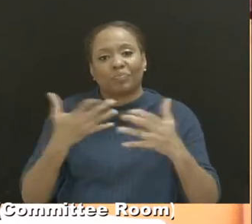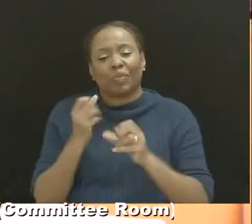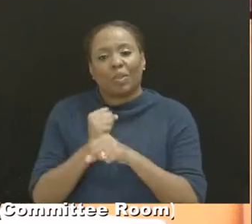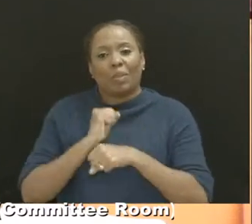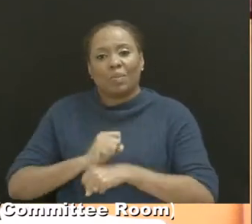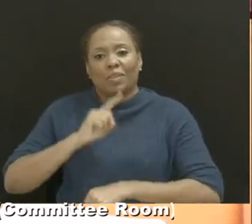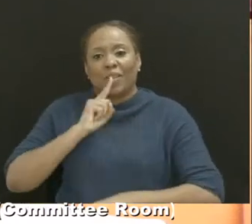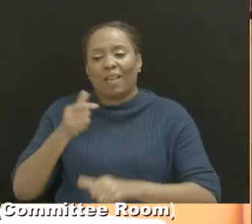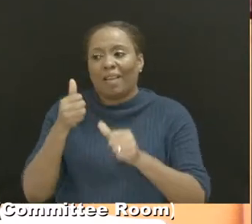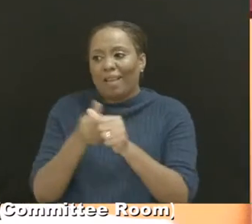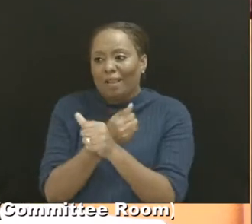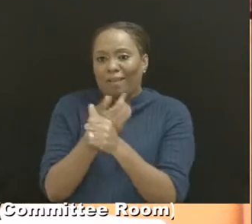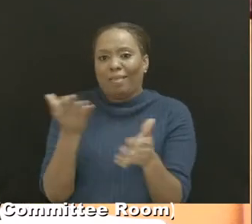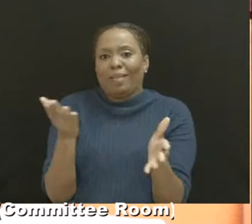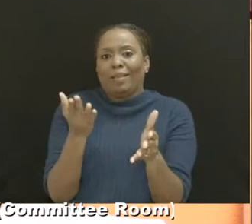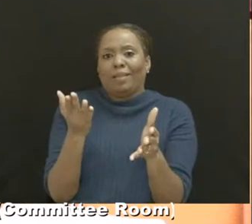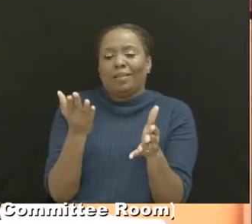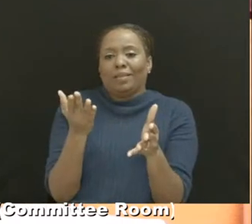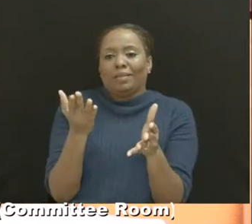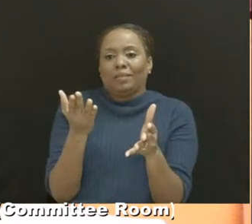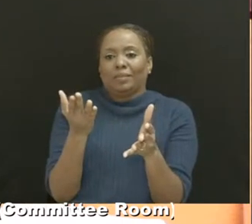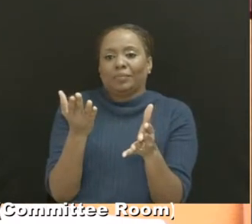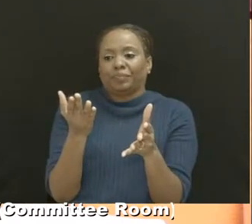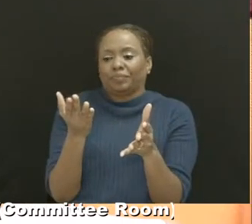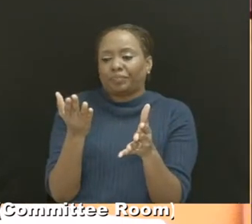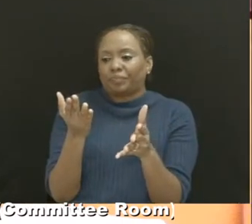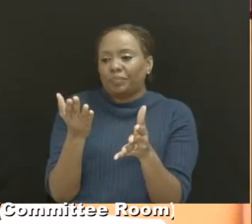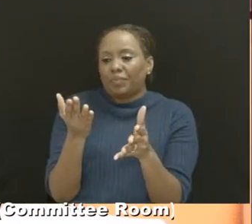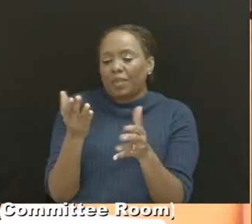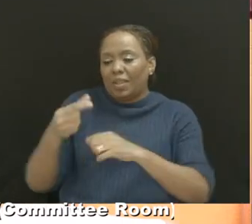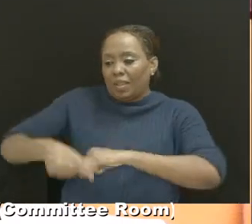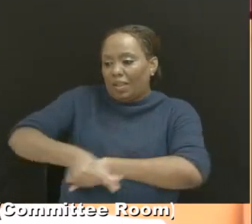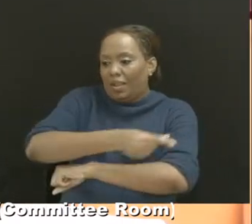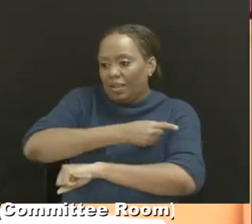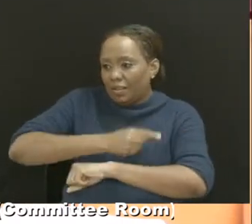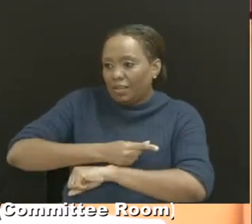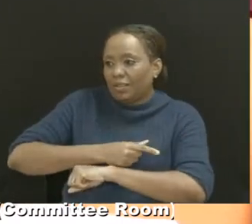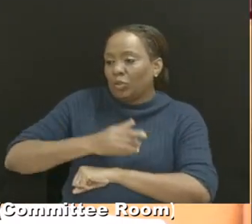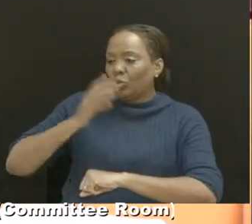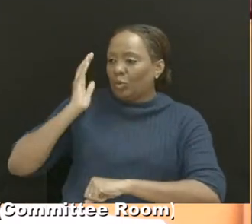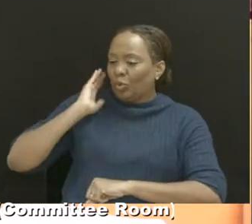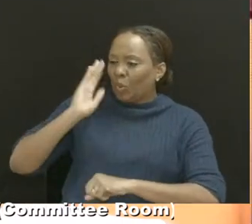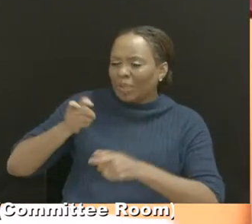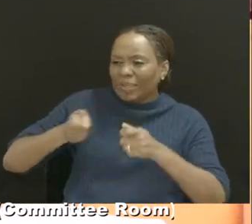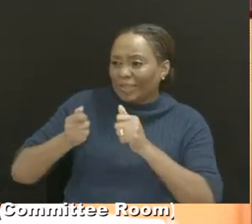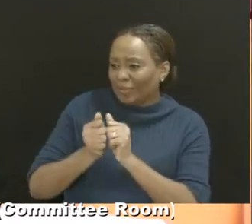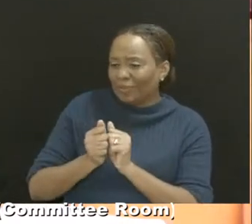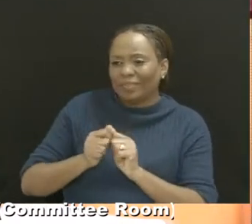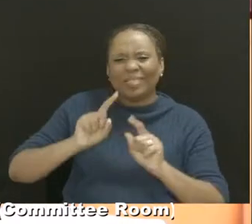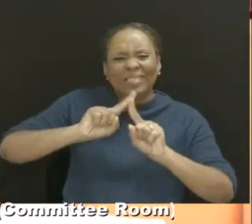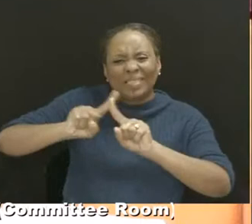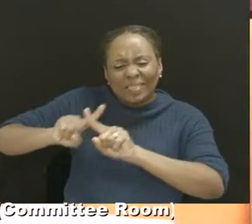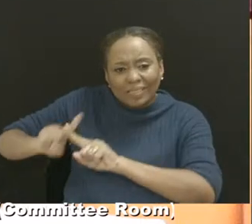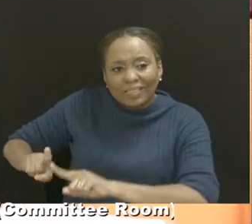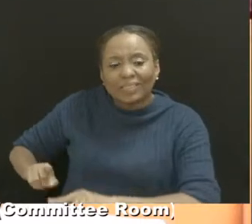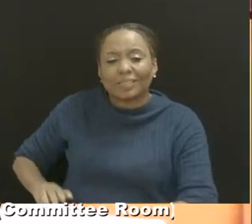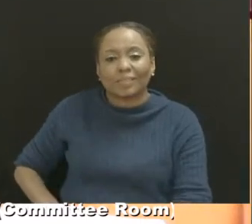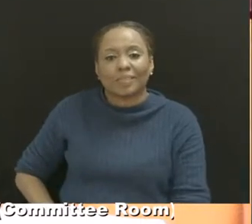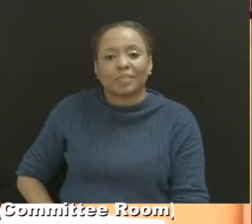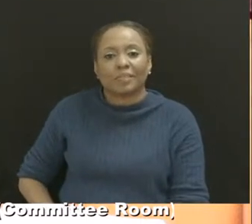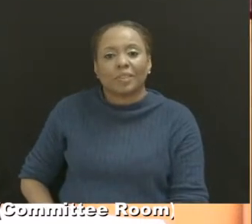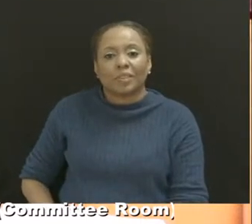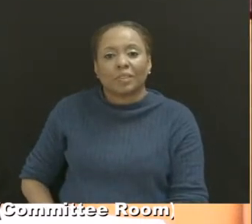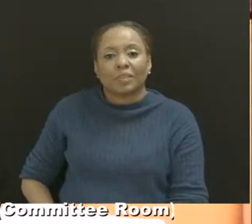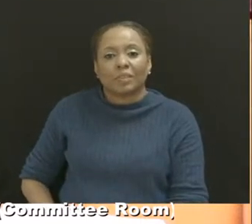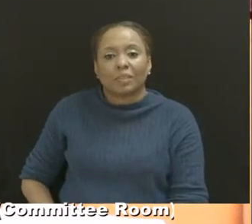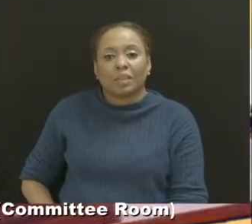that everything is conserved in that space that speaks to all the issues that we are faced with. And to allow it to have